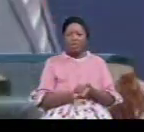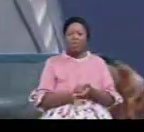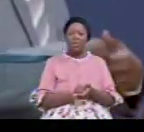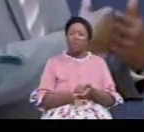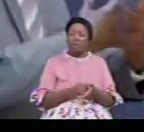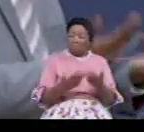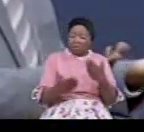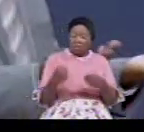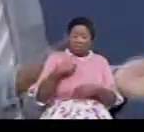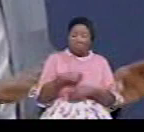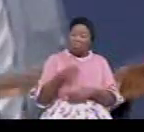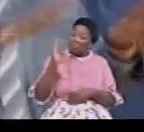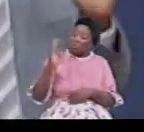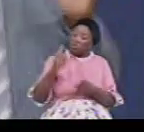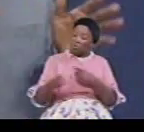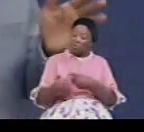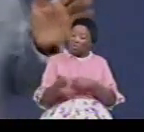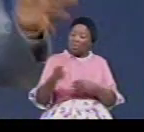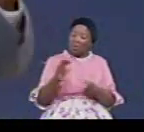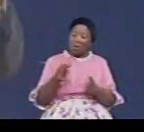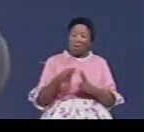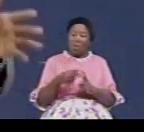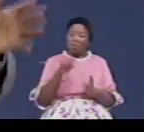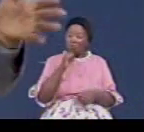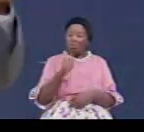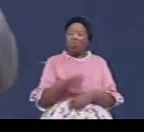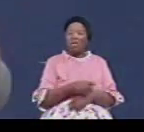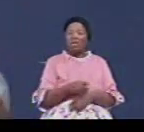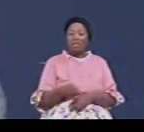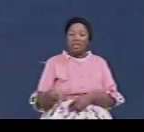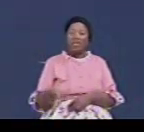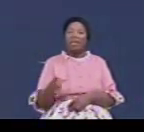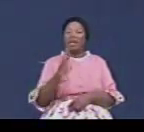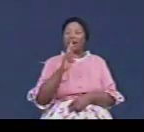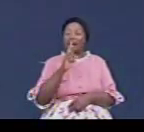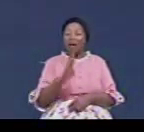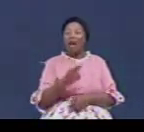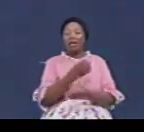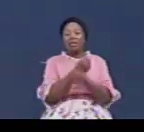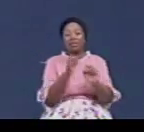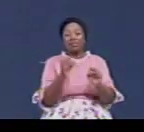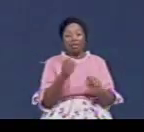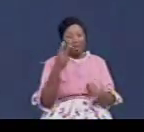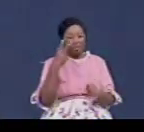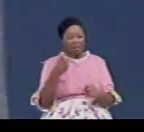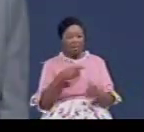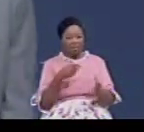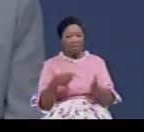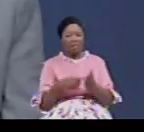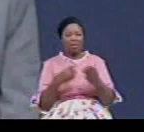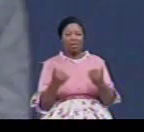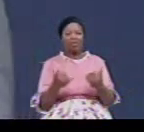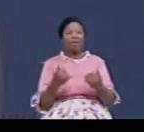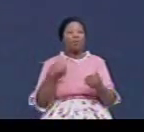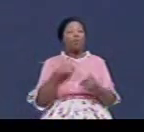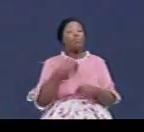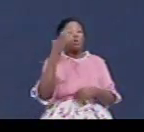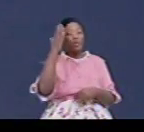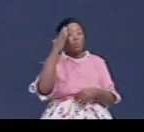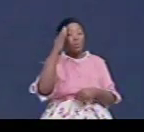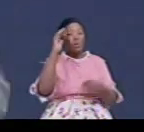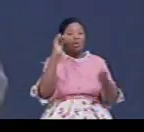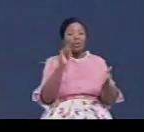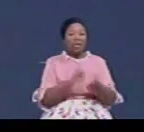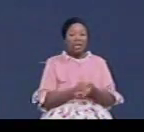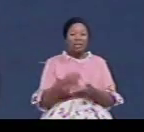them or we don't preach to them, they are saved. Look at this verse. We know that